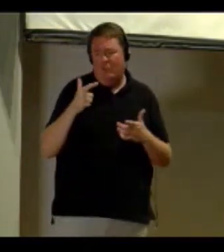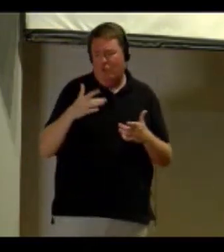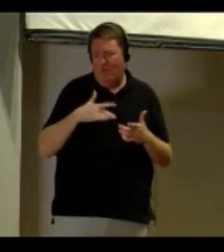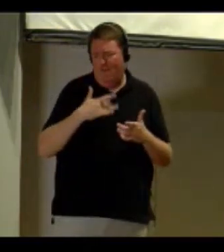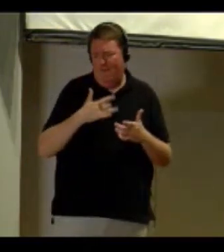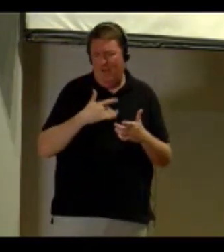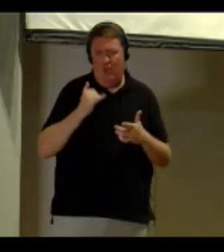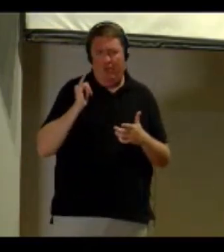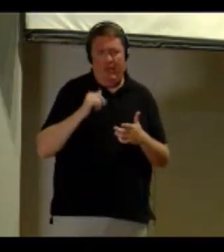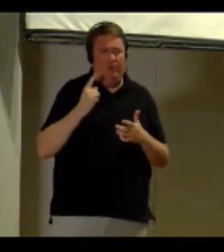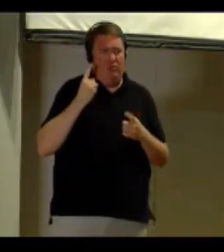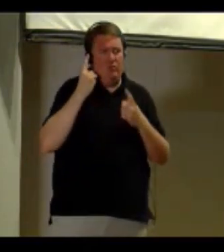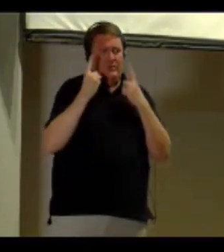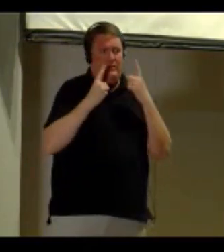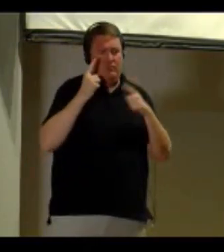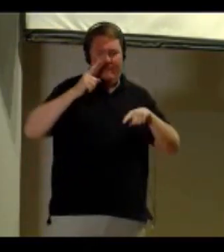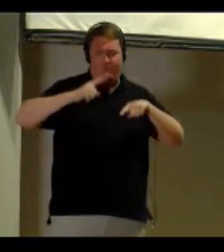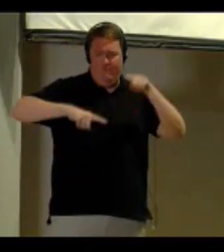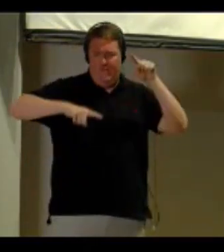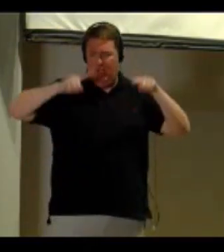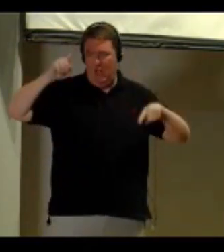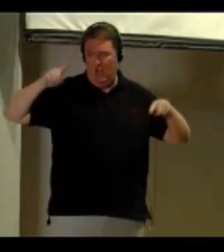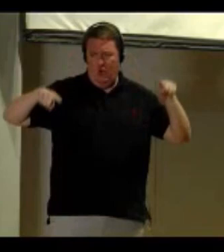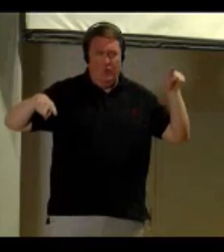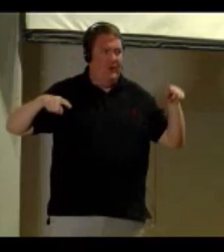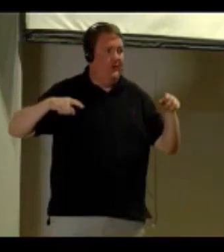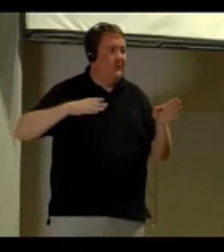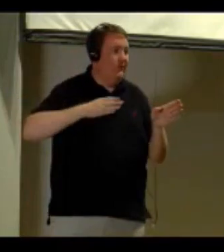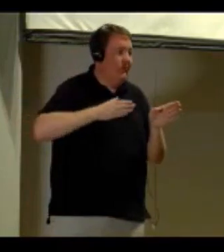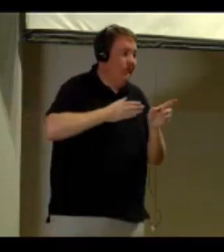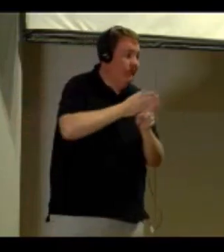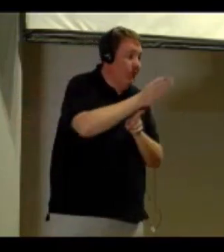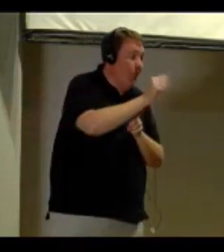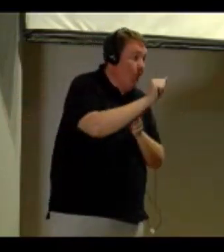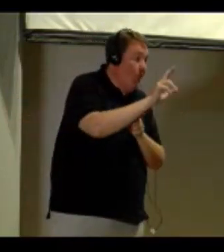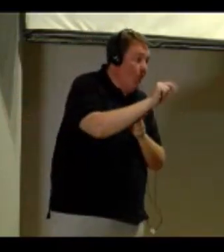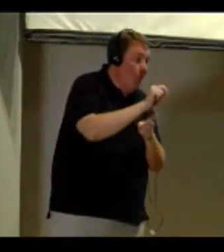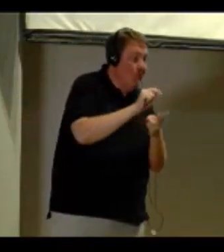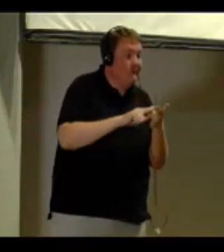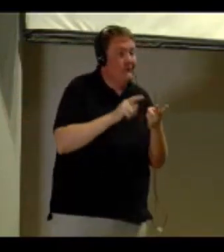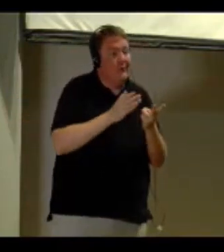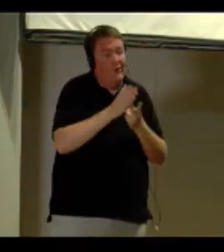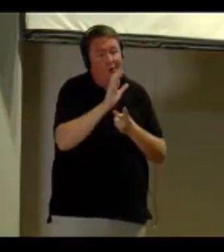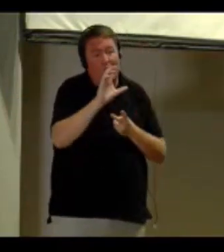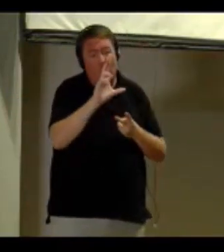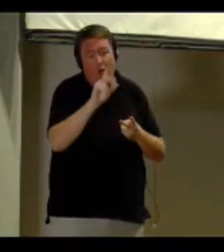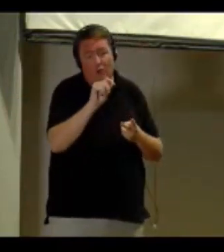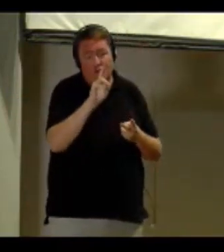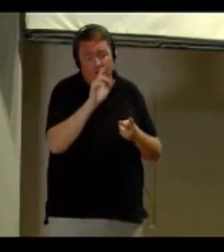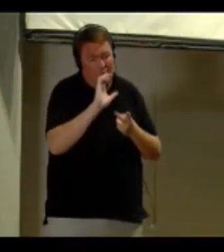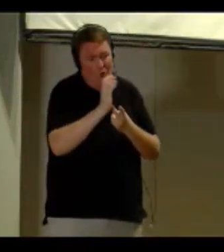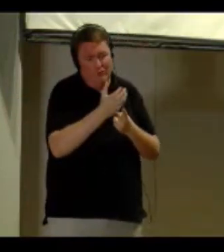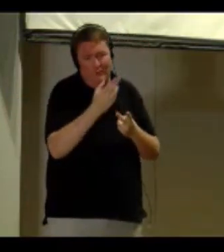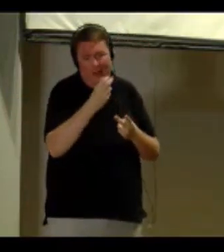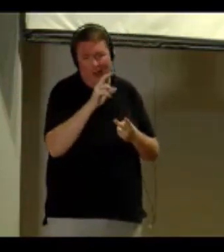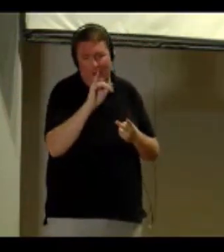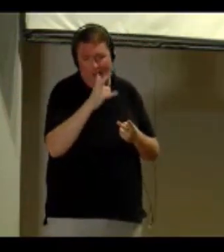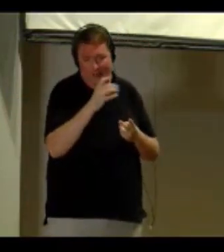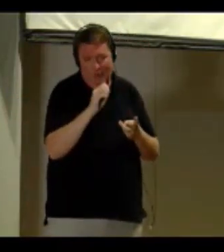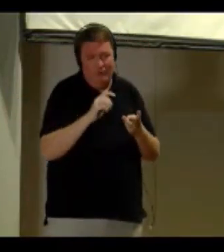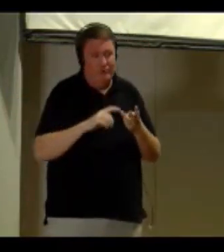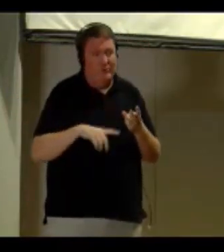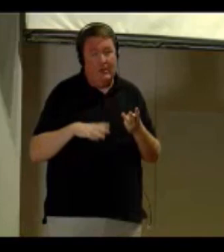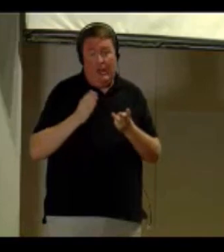vary across the arts or cultural heritage sector where the humanities are concerned and in